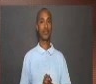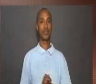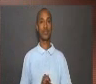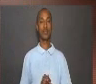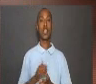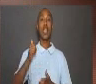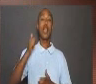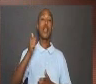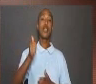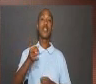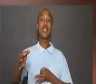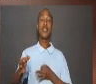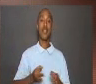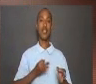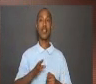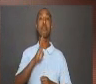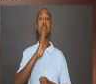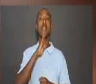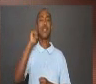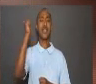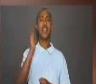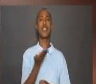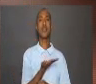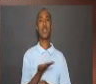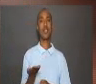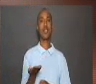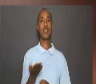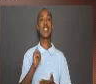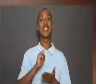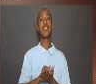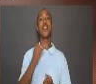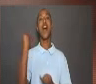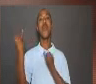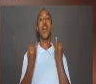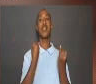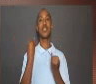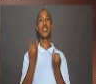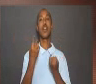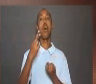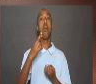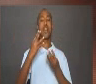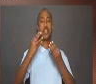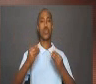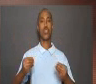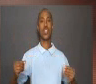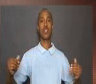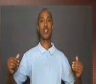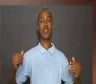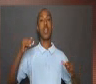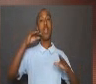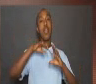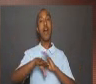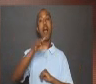He stated that a base is any substance that ionizes or